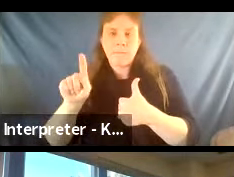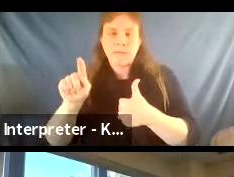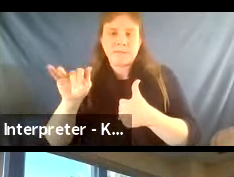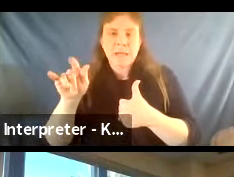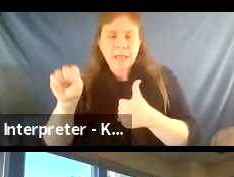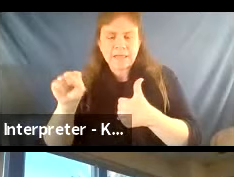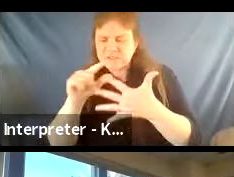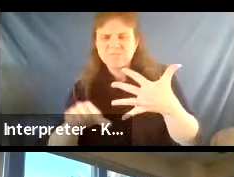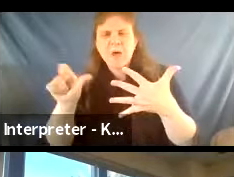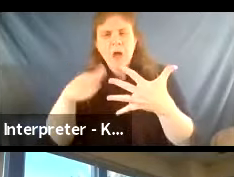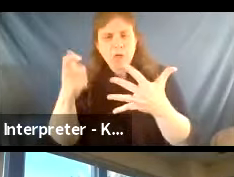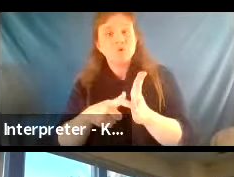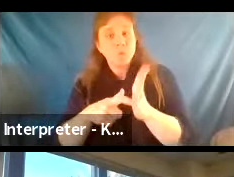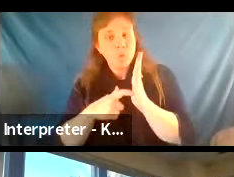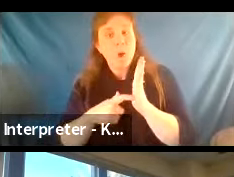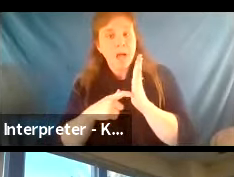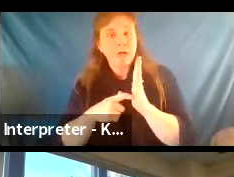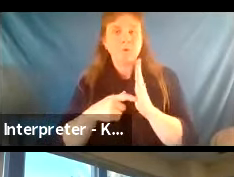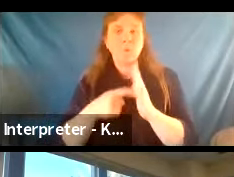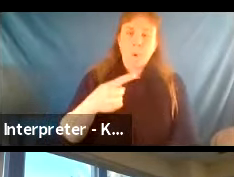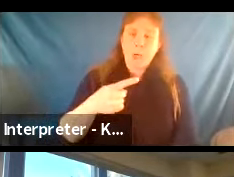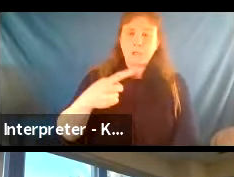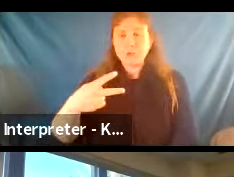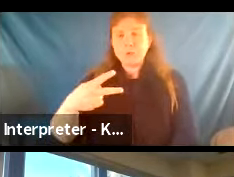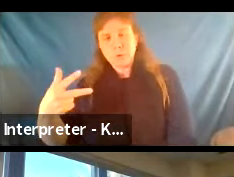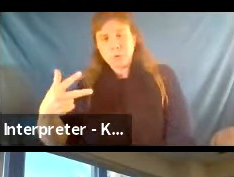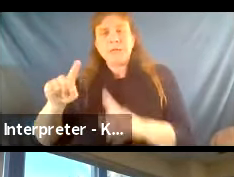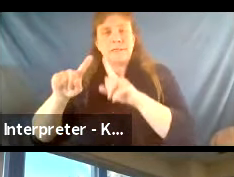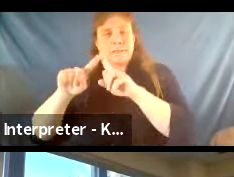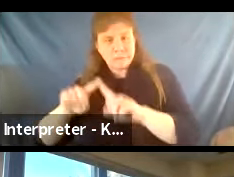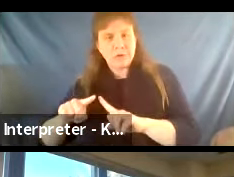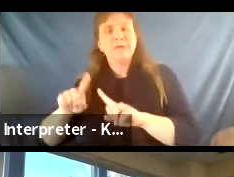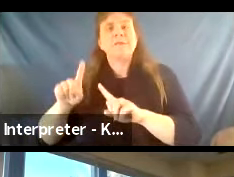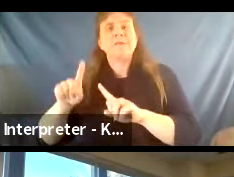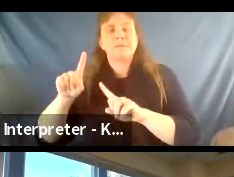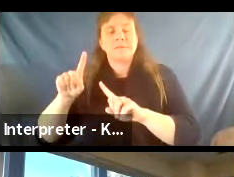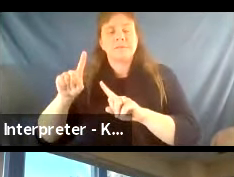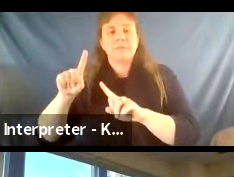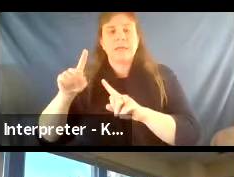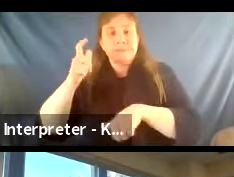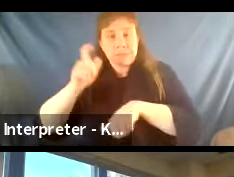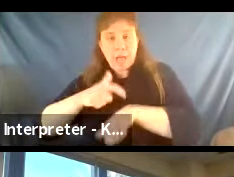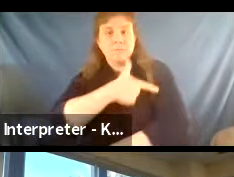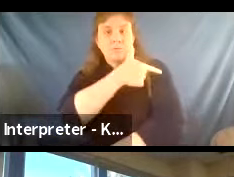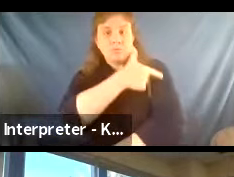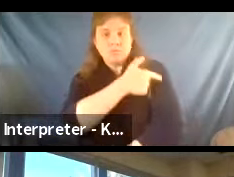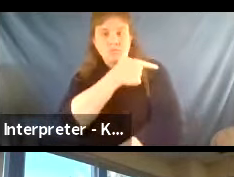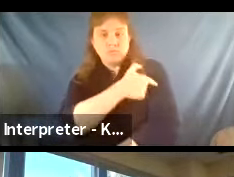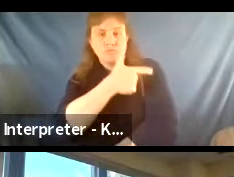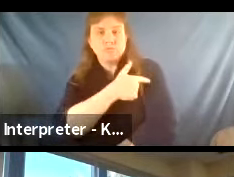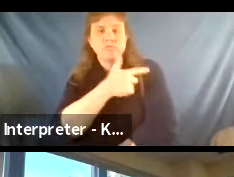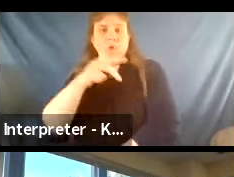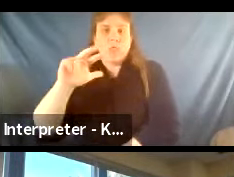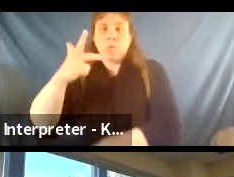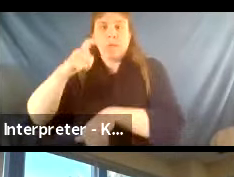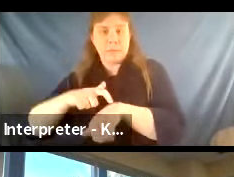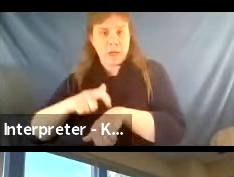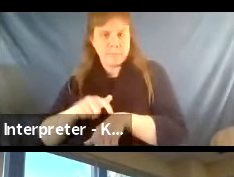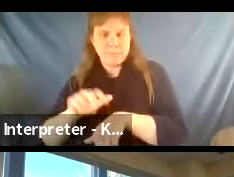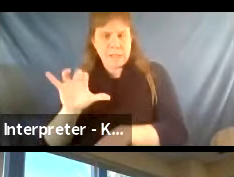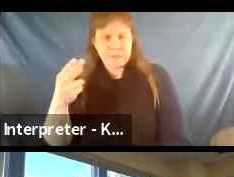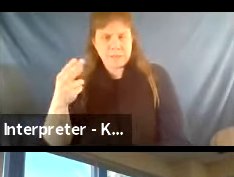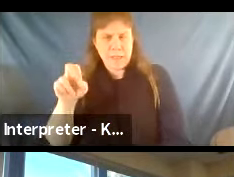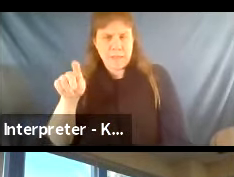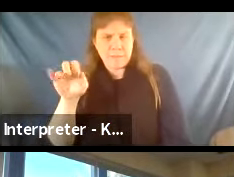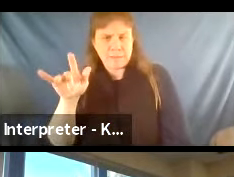their inventory, which is challenging given the small supply we're having. But we're really trying to keep vaccines moving both into arms and then